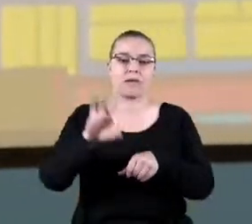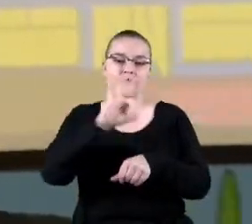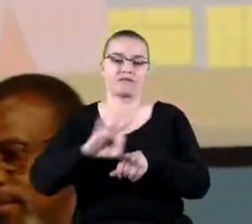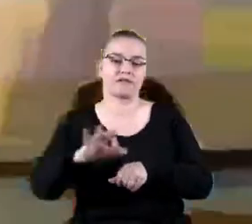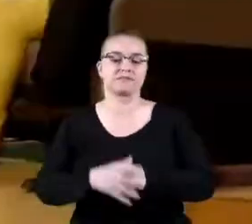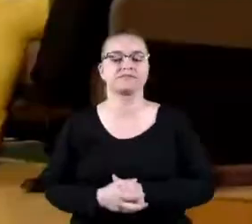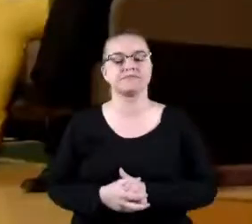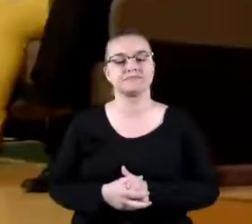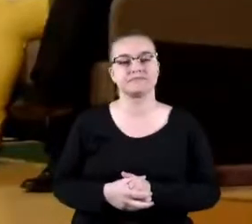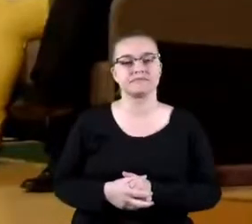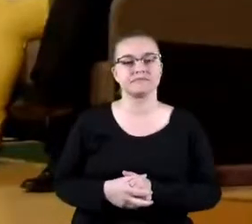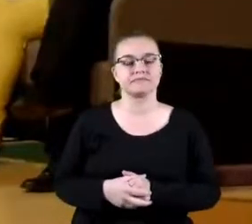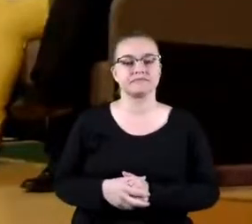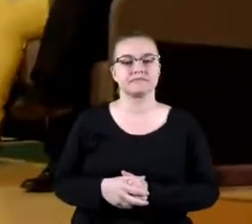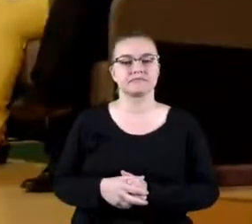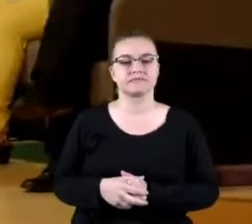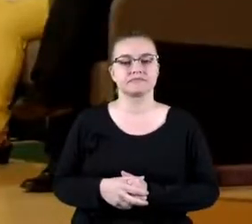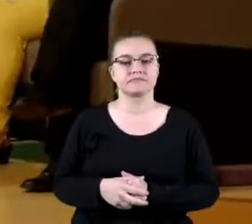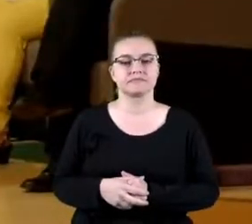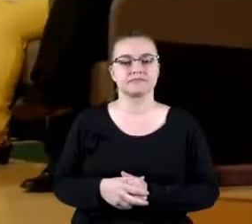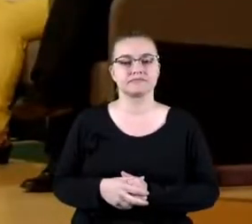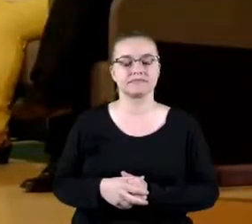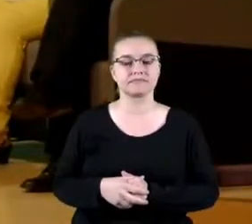because I see that. It's fine. Yeah.